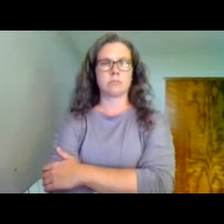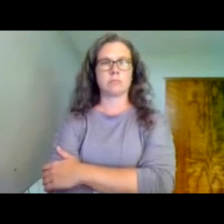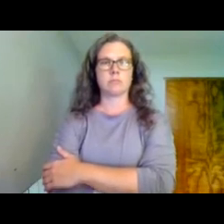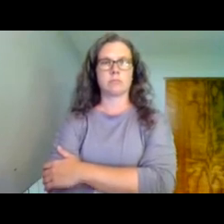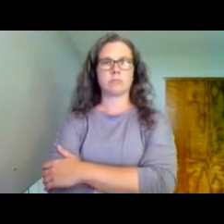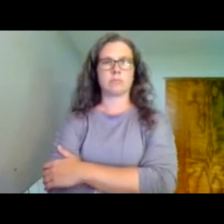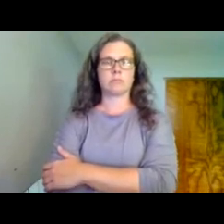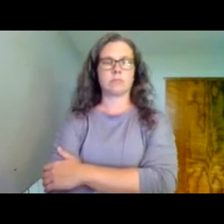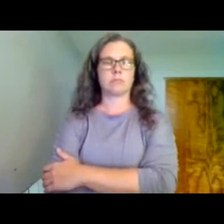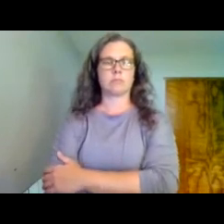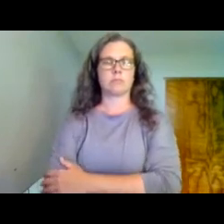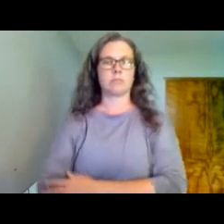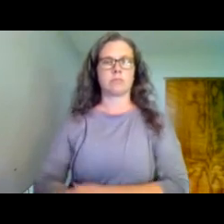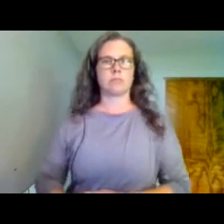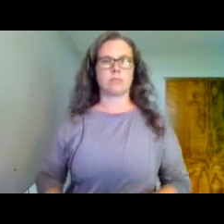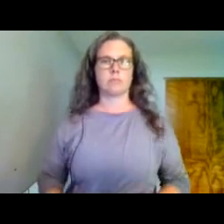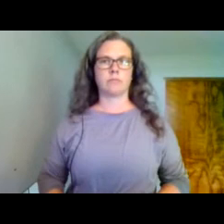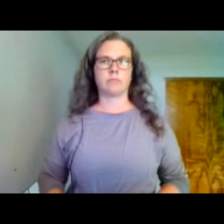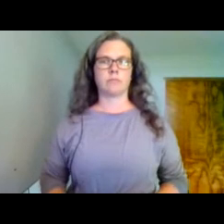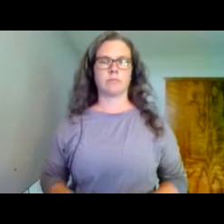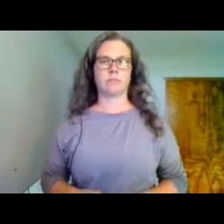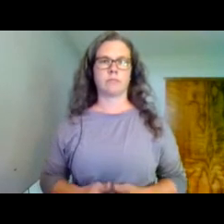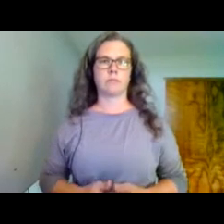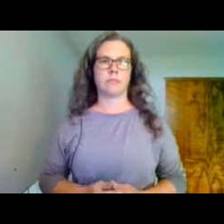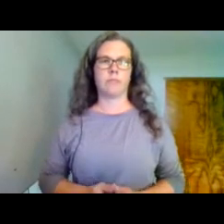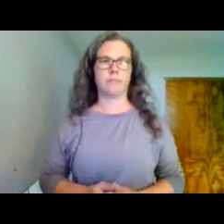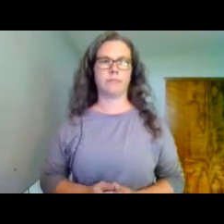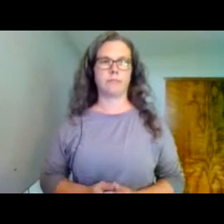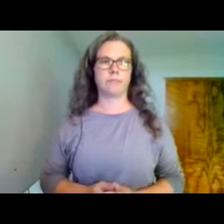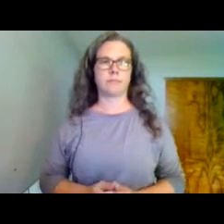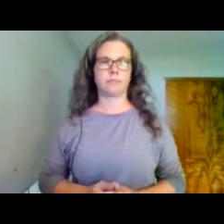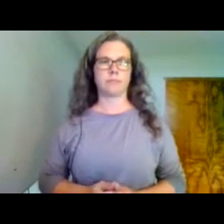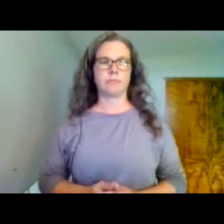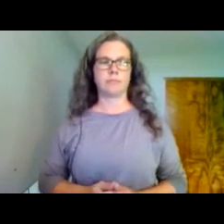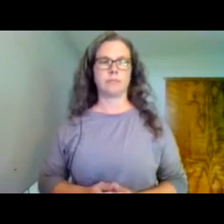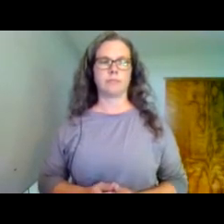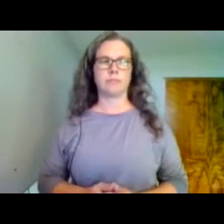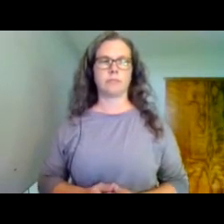there. Obviously, if you drill back into the